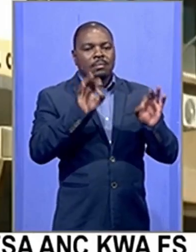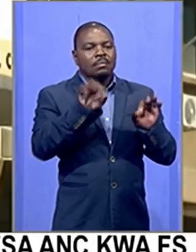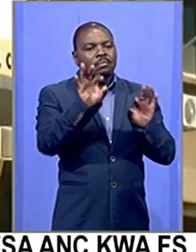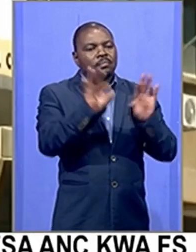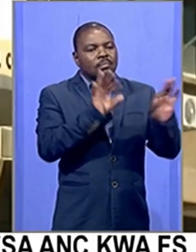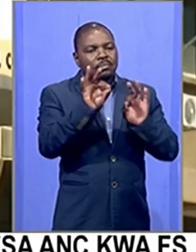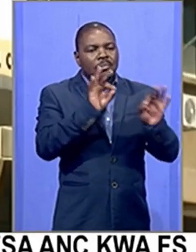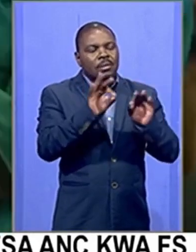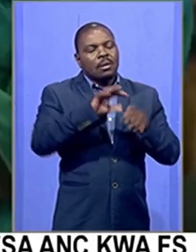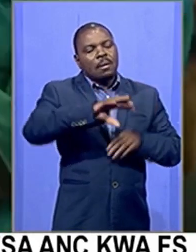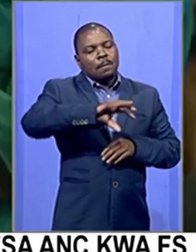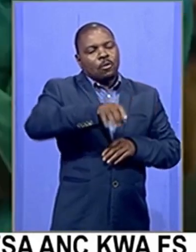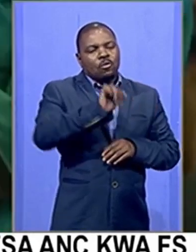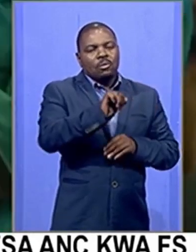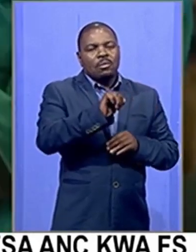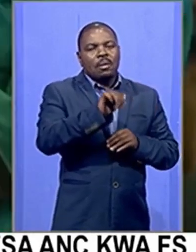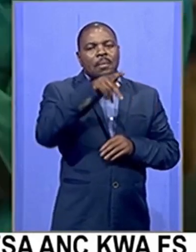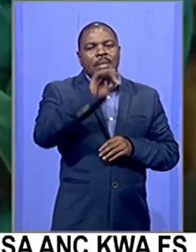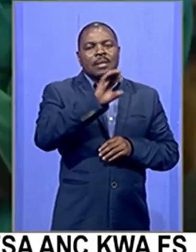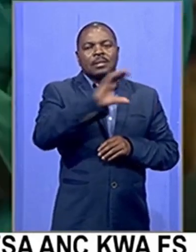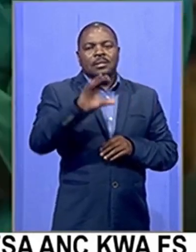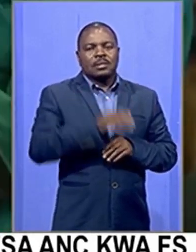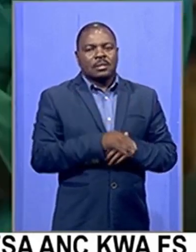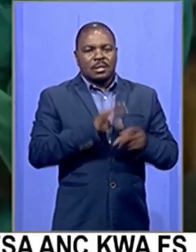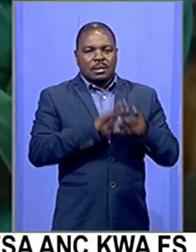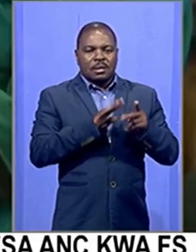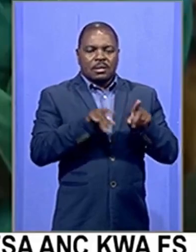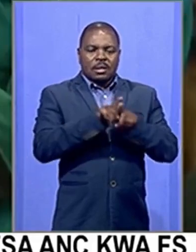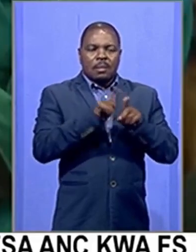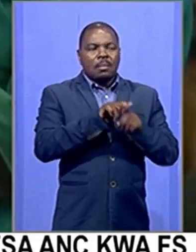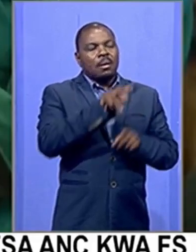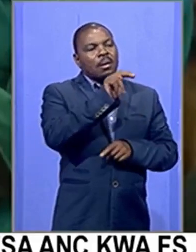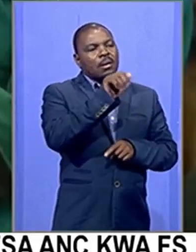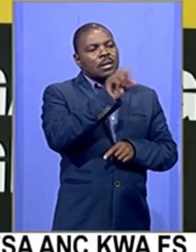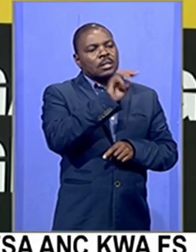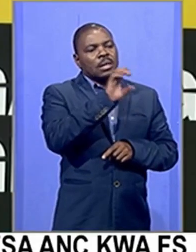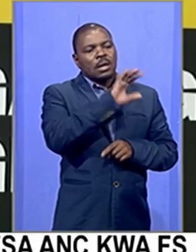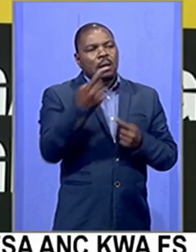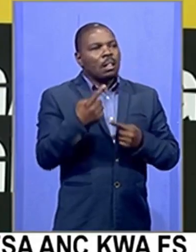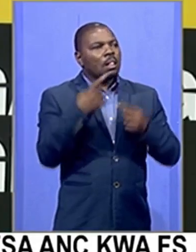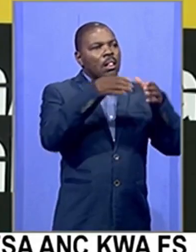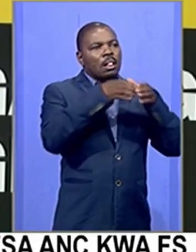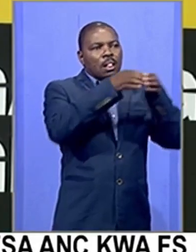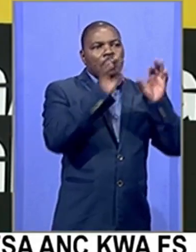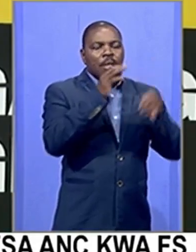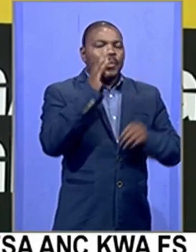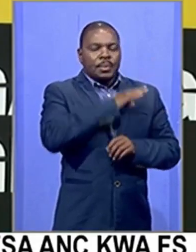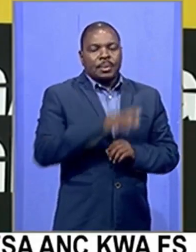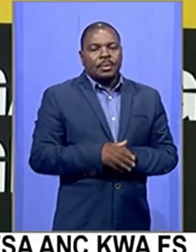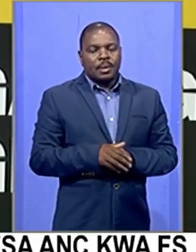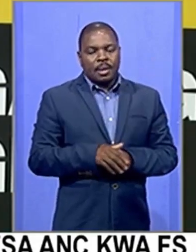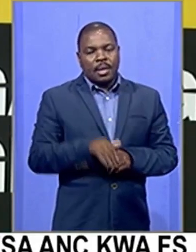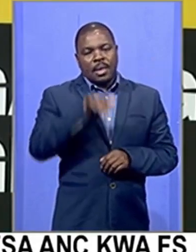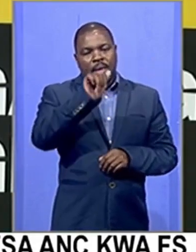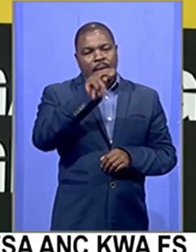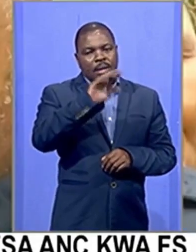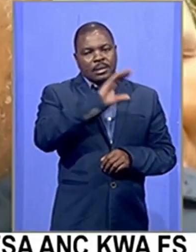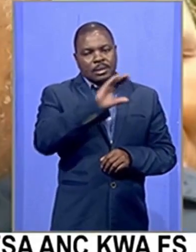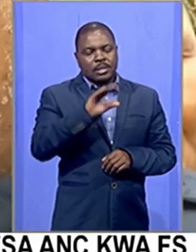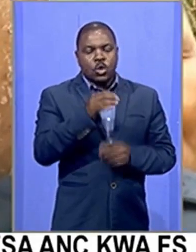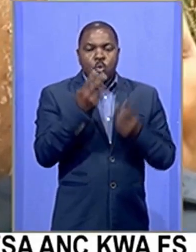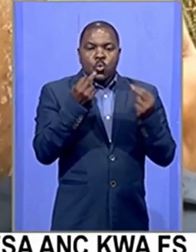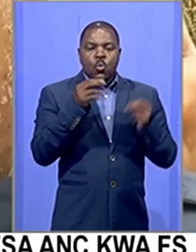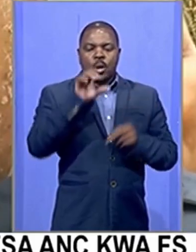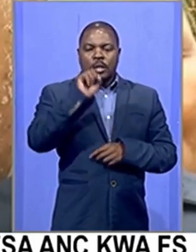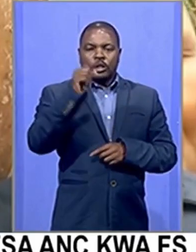ge go lebile dikhonferenseng go bala le conference ya maloba ka Nasrec kgweding ya go feta. Mongwaledi kakaretso wa ANC yo a sa